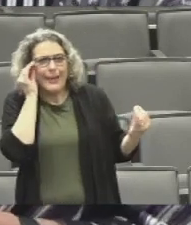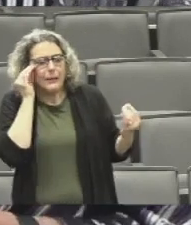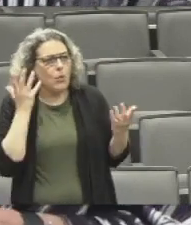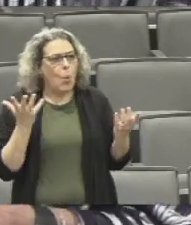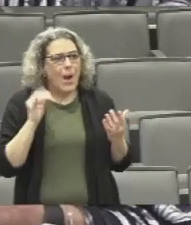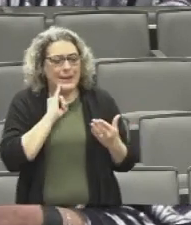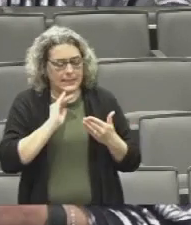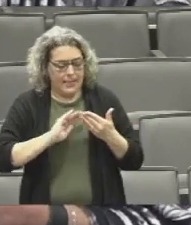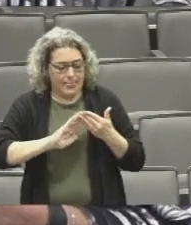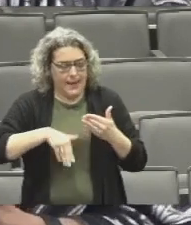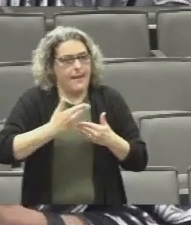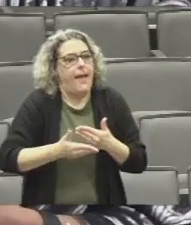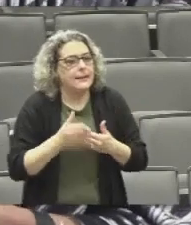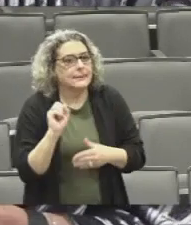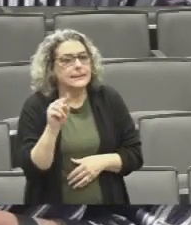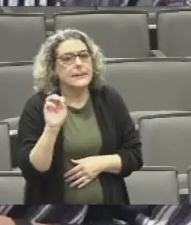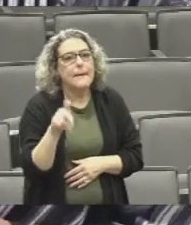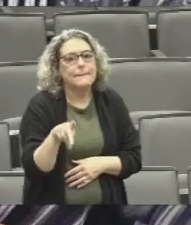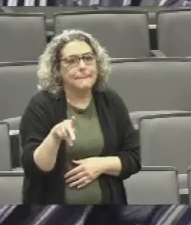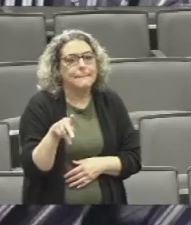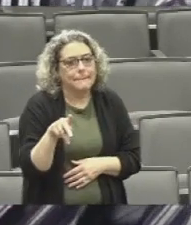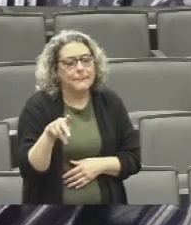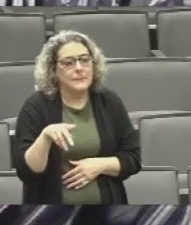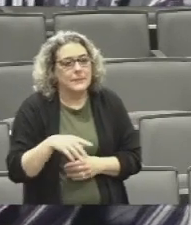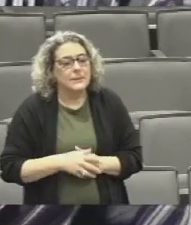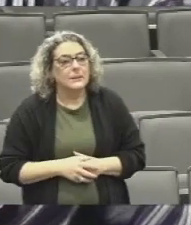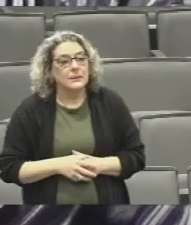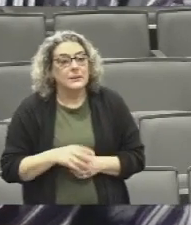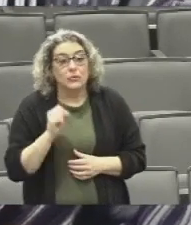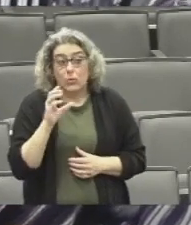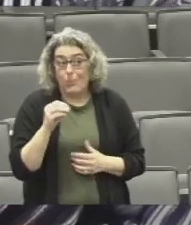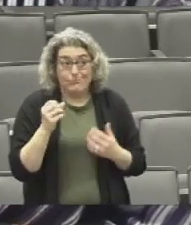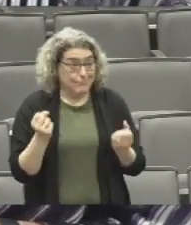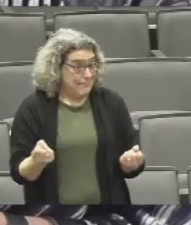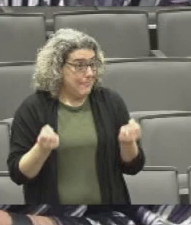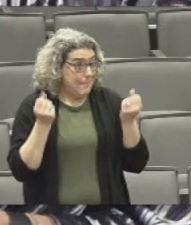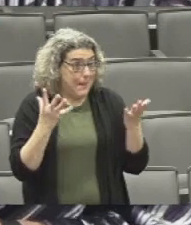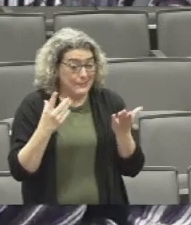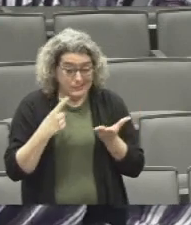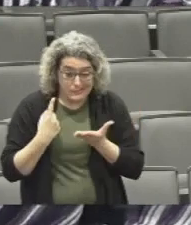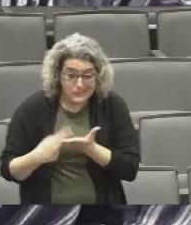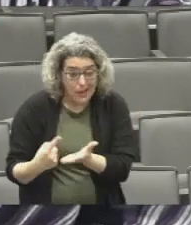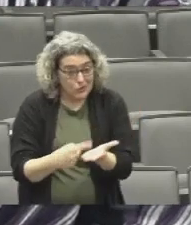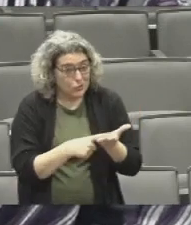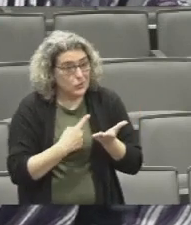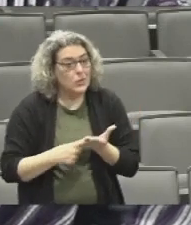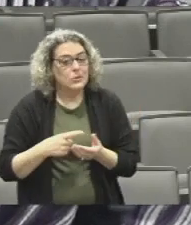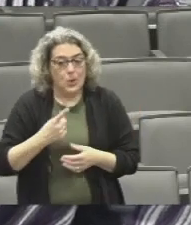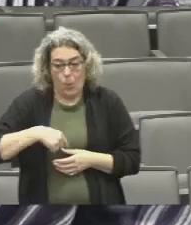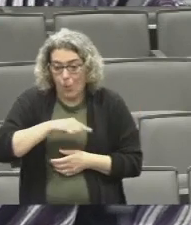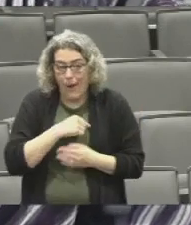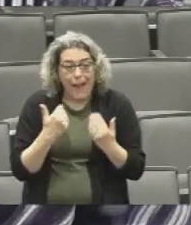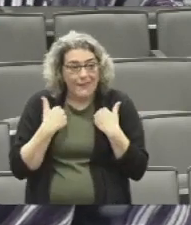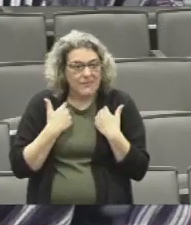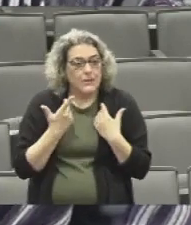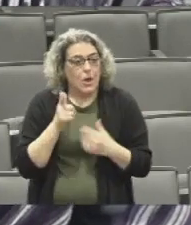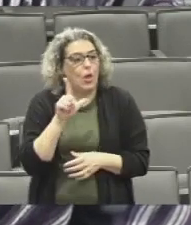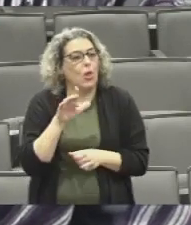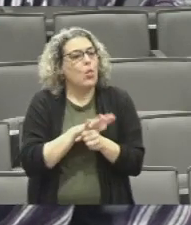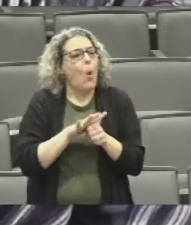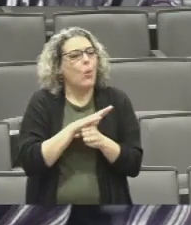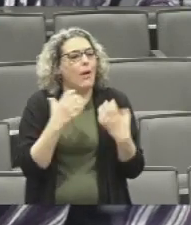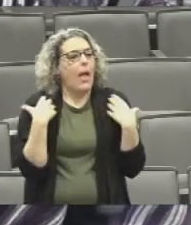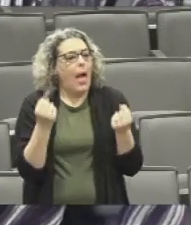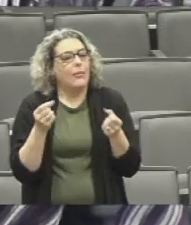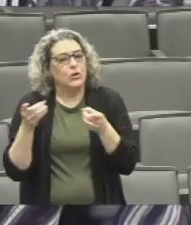step be, potentially in June 1. And so a lot of discussions. We have local health directors have a lot of discussions